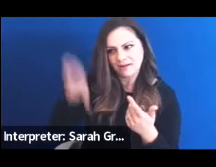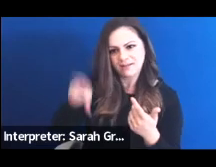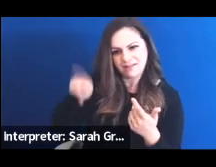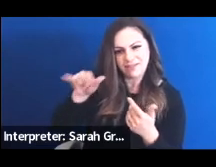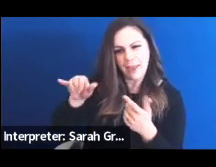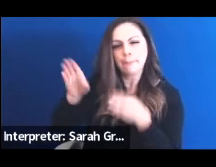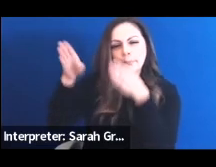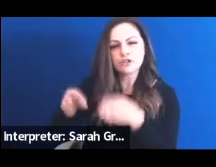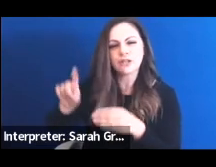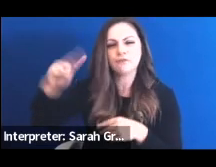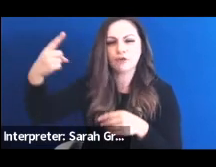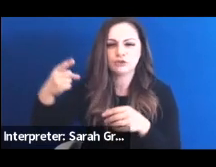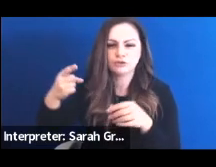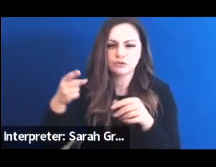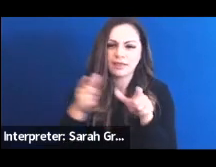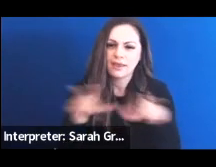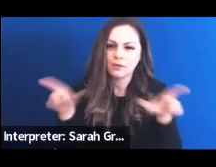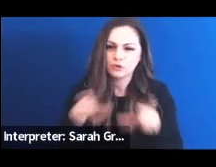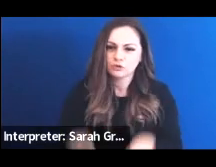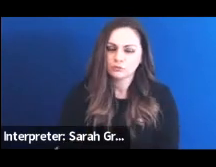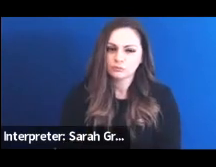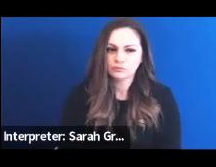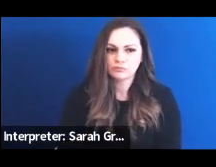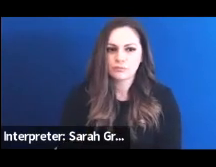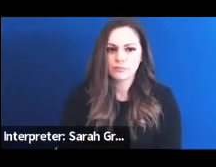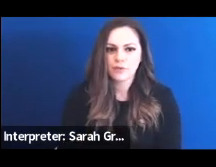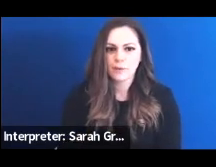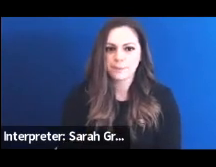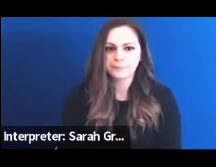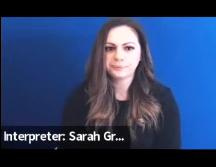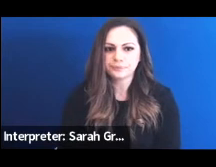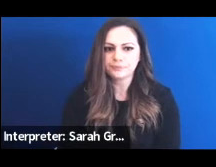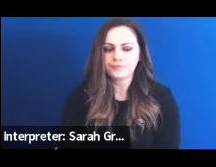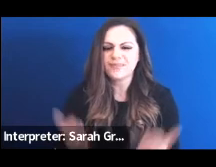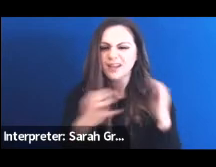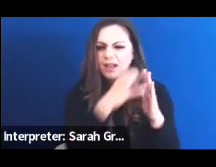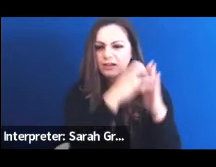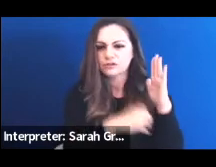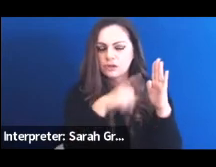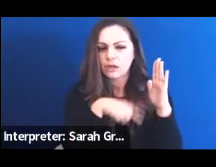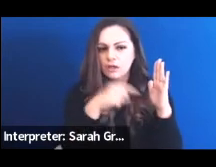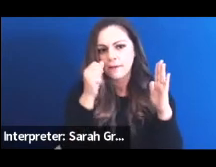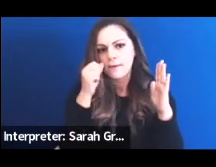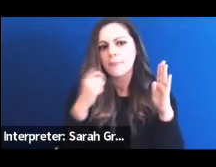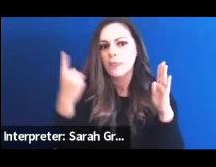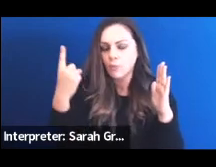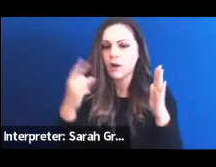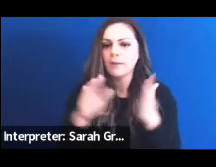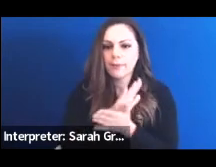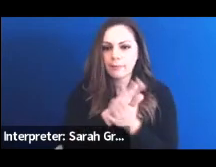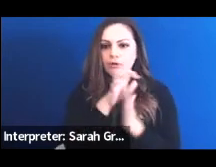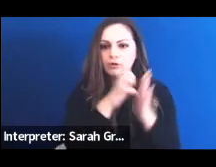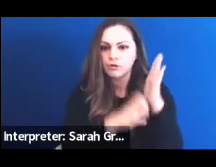right. These are some examples of that. One of the handouts that are available,